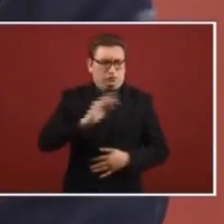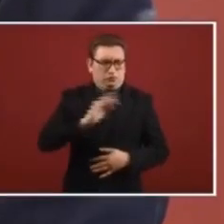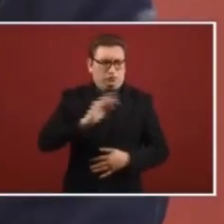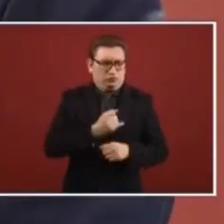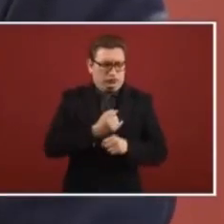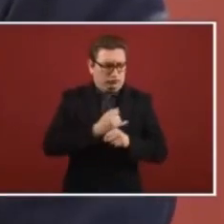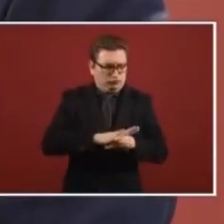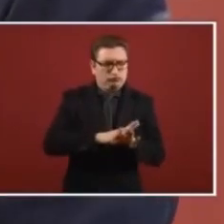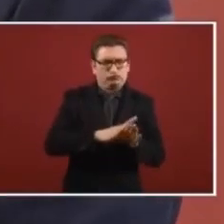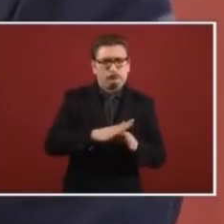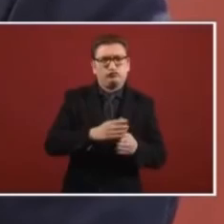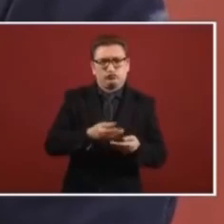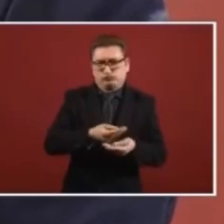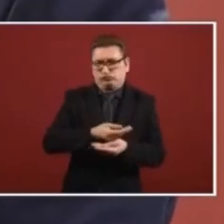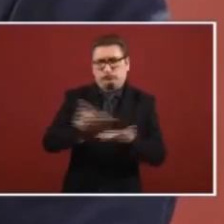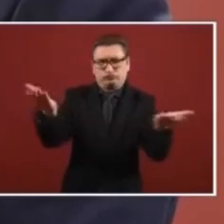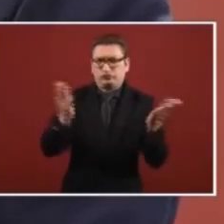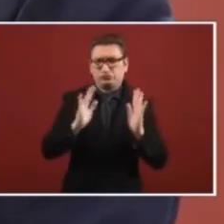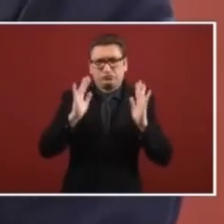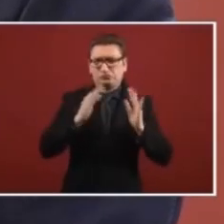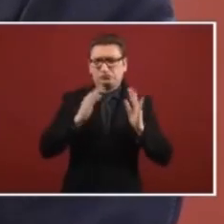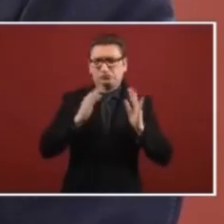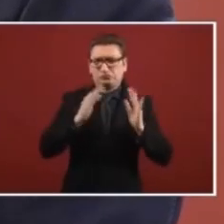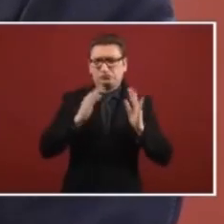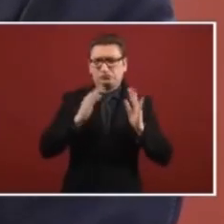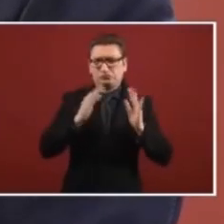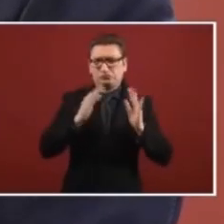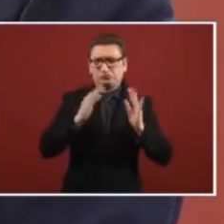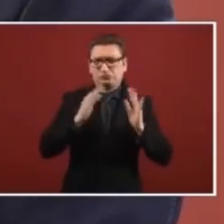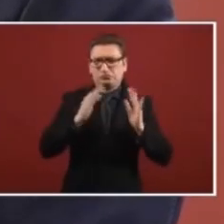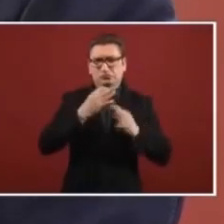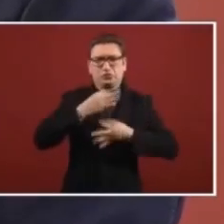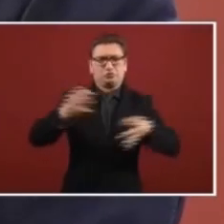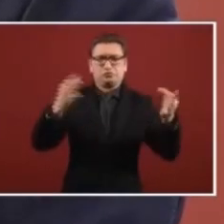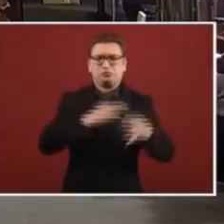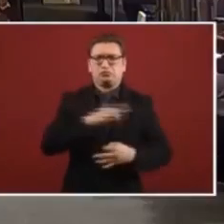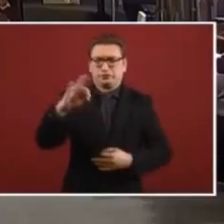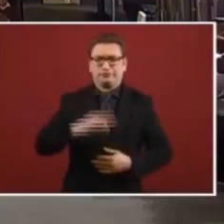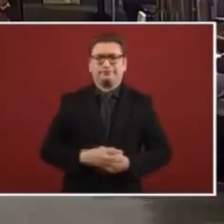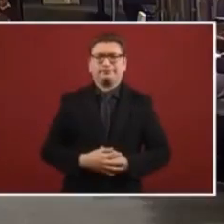inform. lo damos a conocer. We'll let you know.